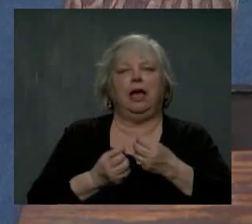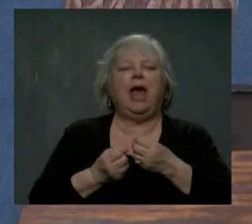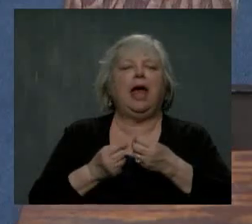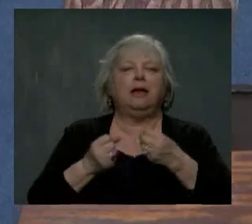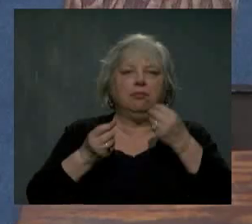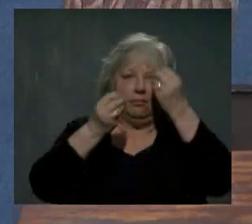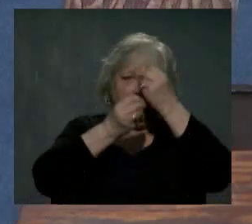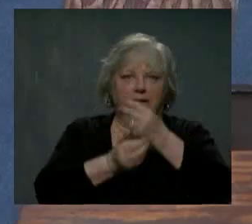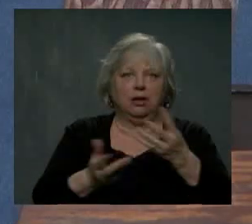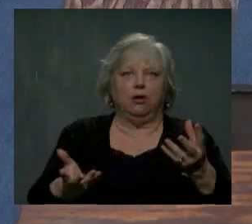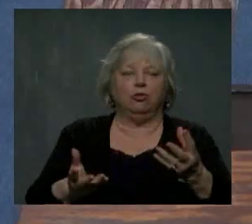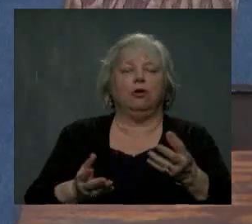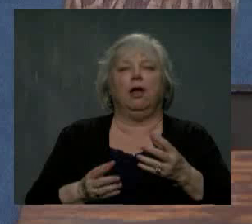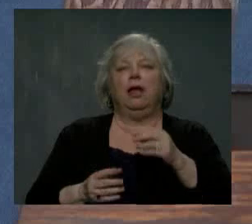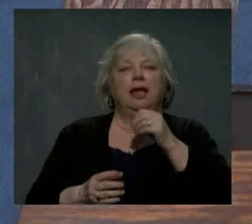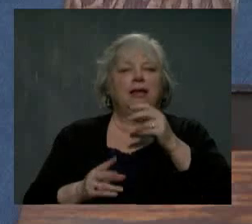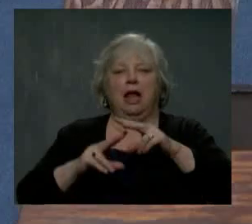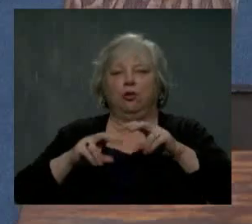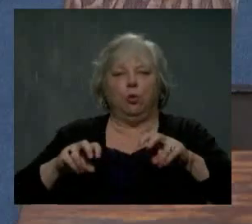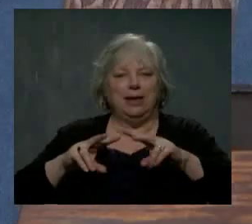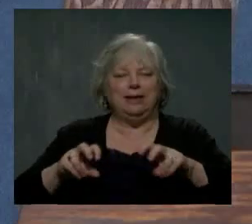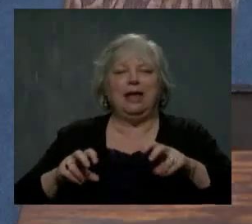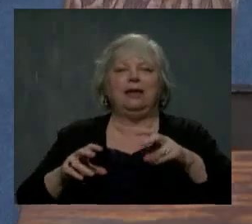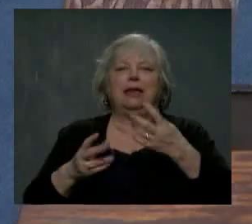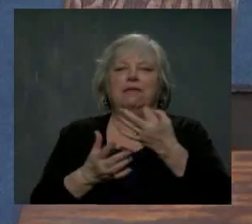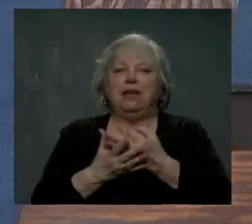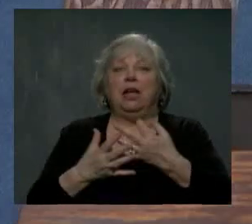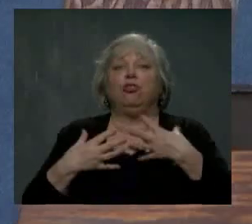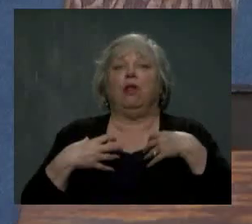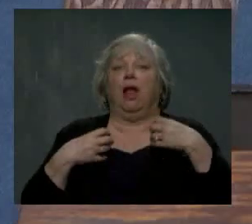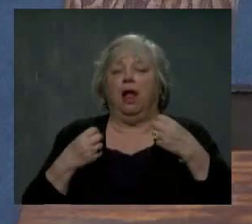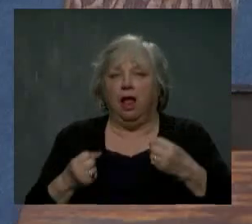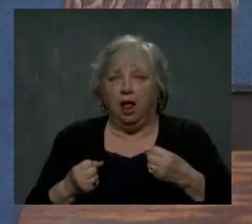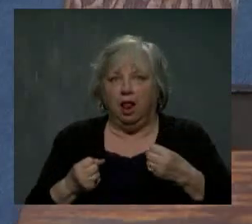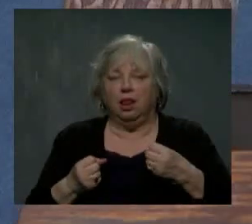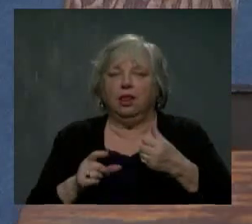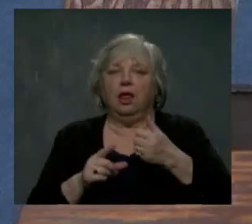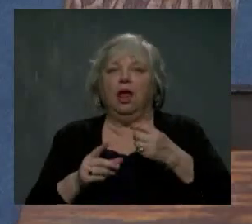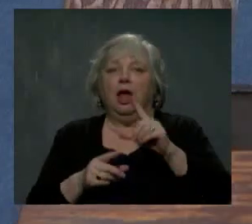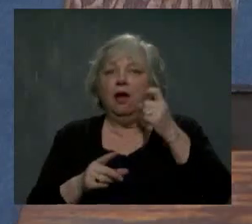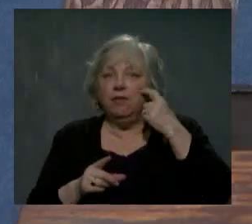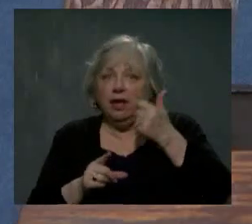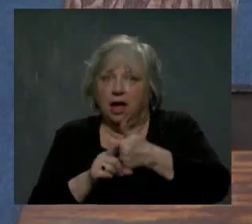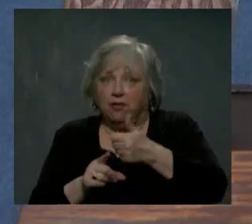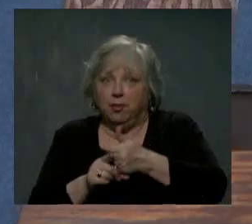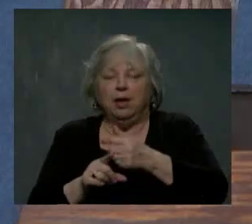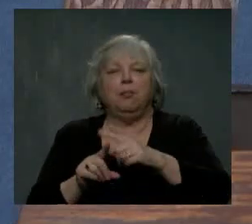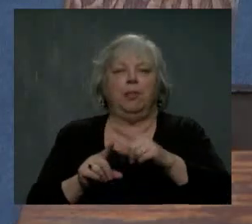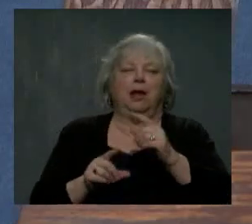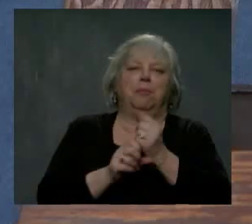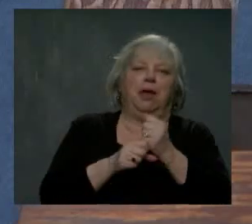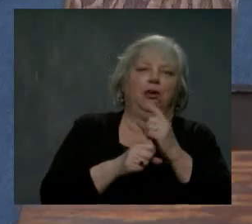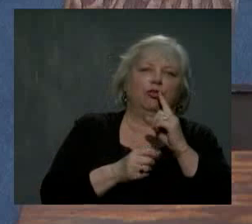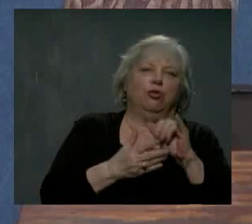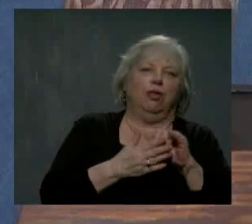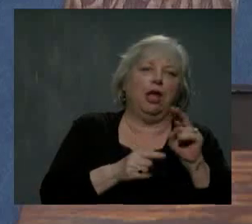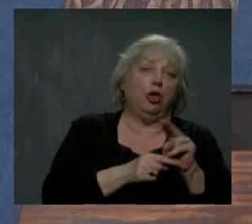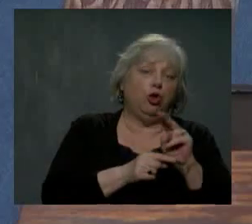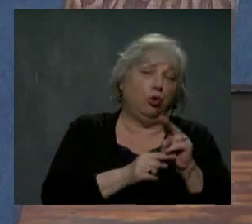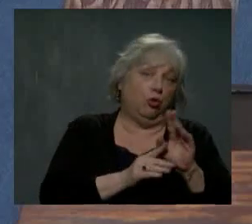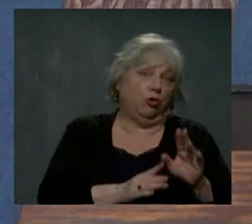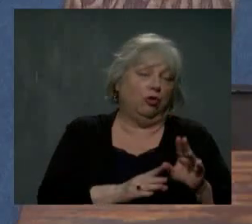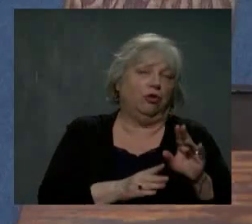of the program is not to assess the financial health of the government, but rather to ensure that others, users of the